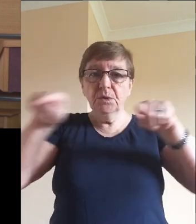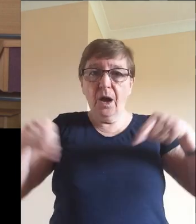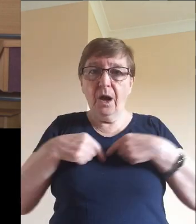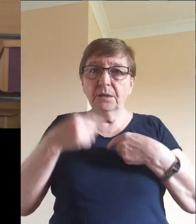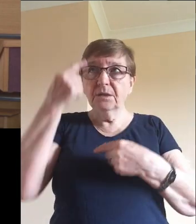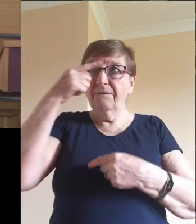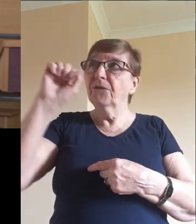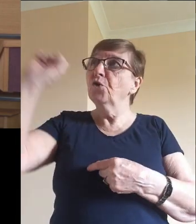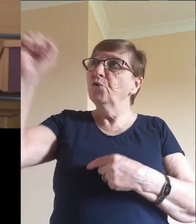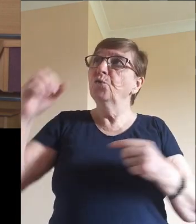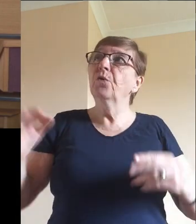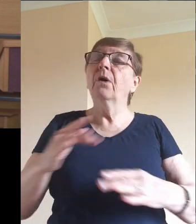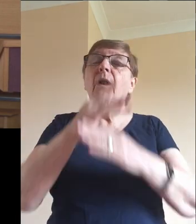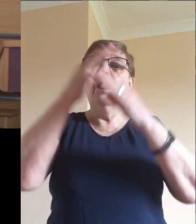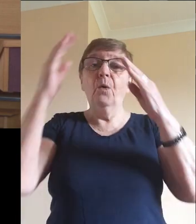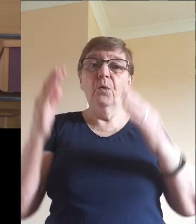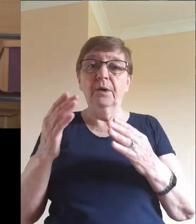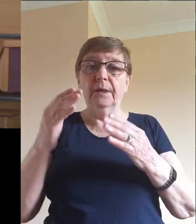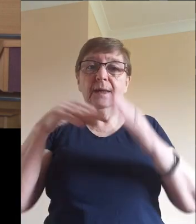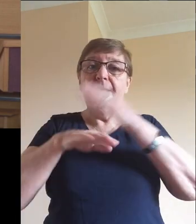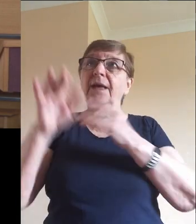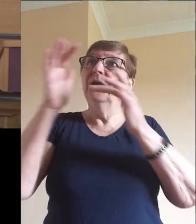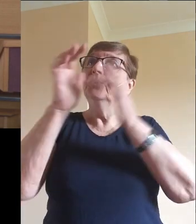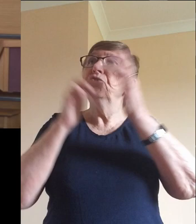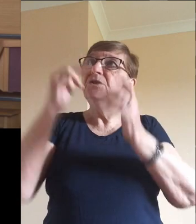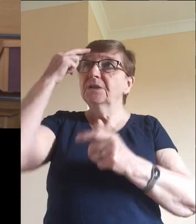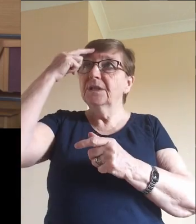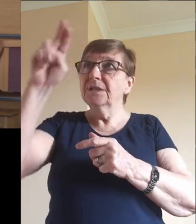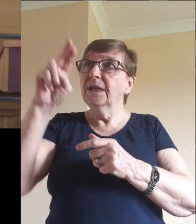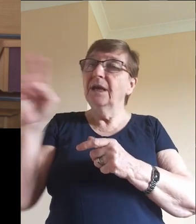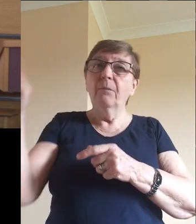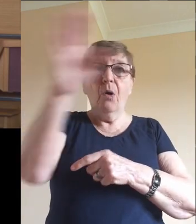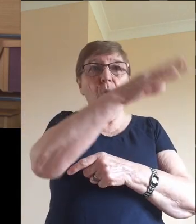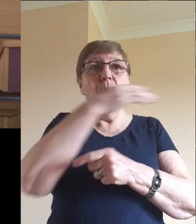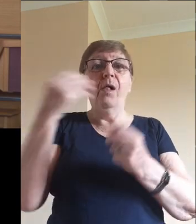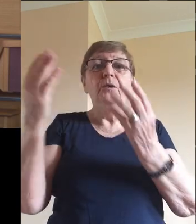In Jesus' name, and hear us as we gather up our prayers and his words.